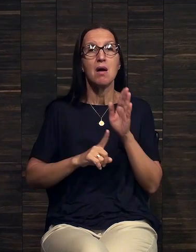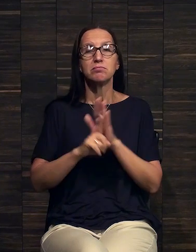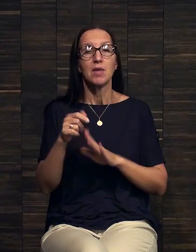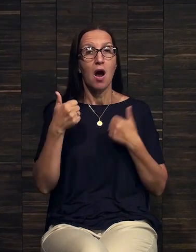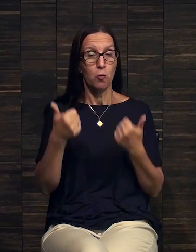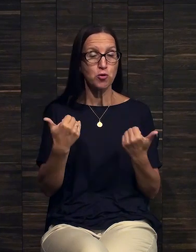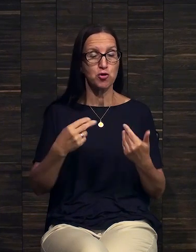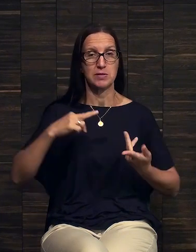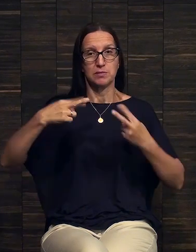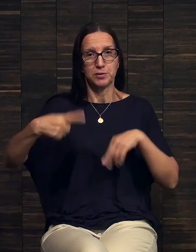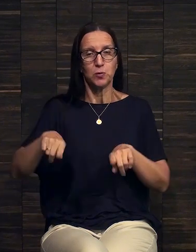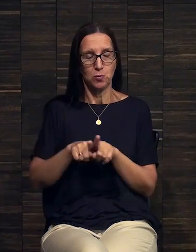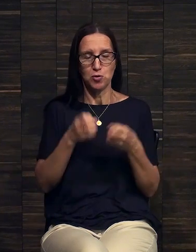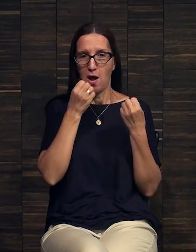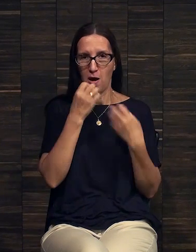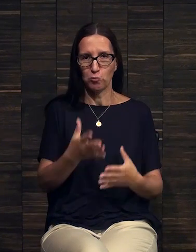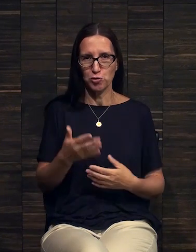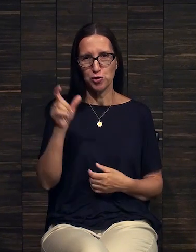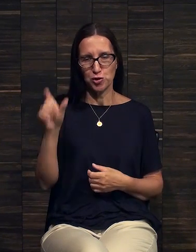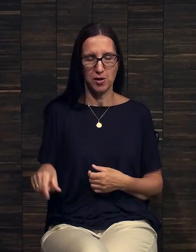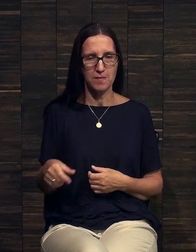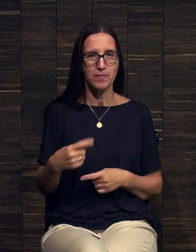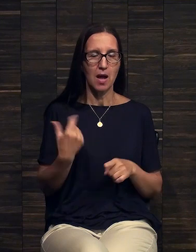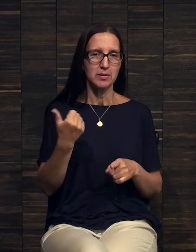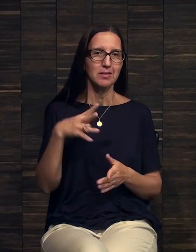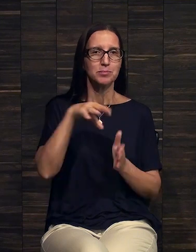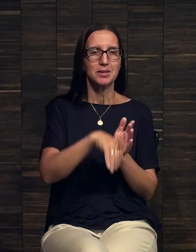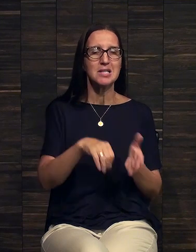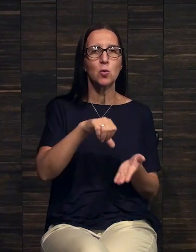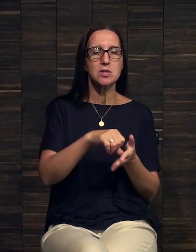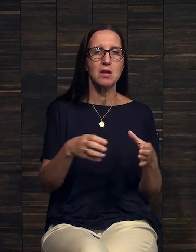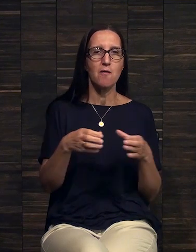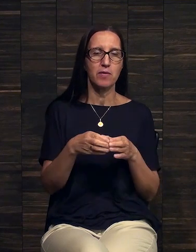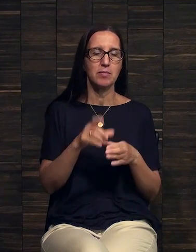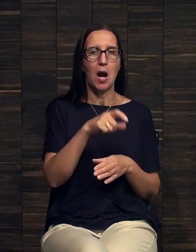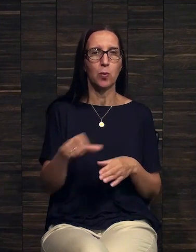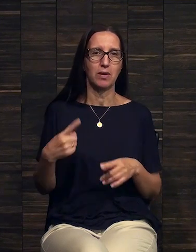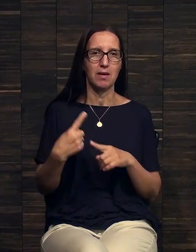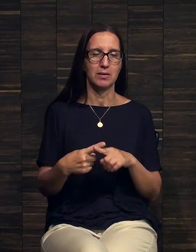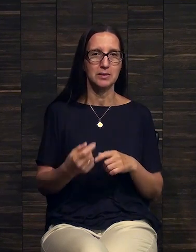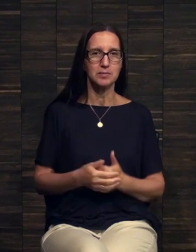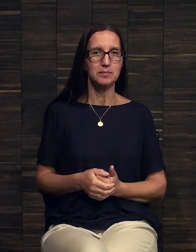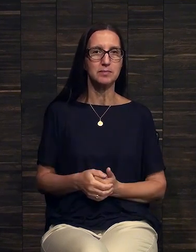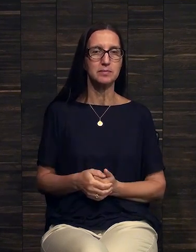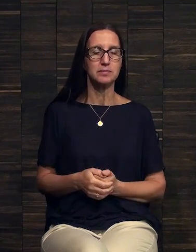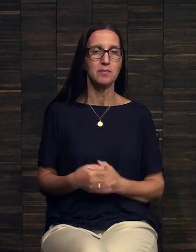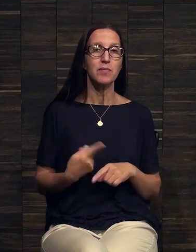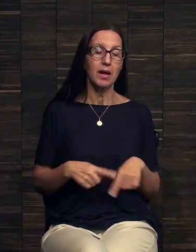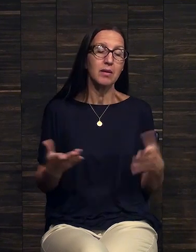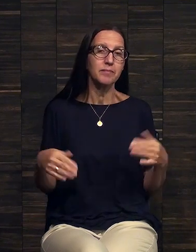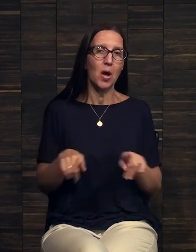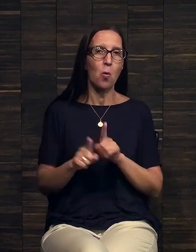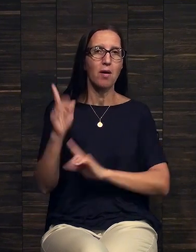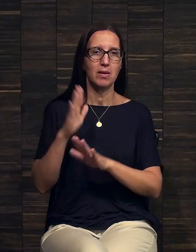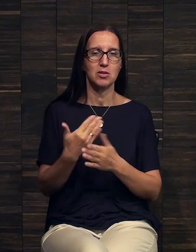he used to be good, then he was converted to evil, now he's good again. So this is one of the